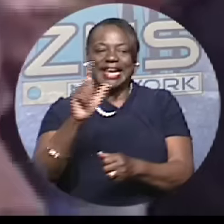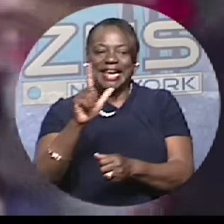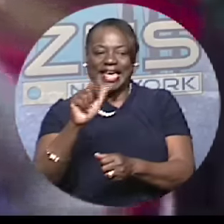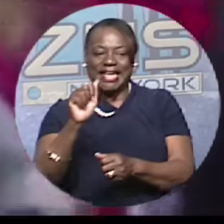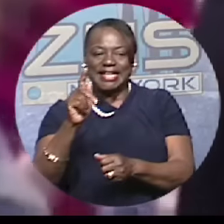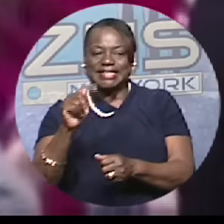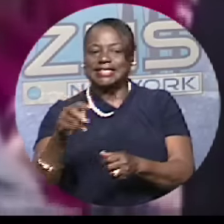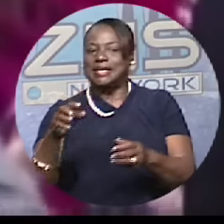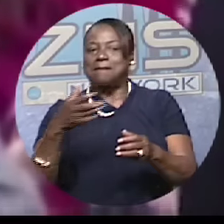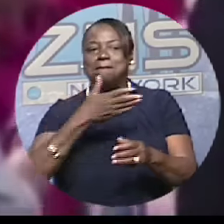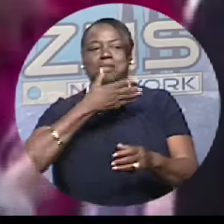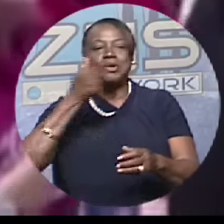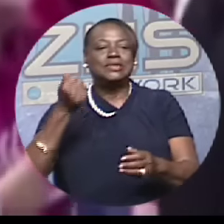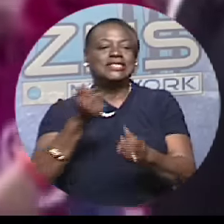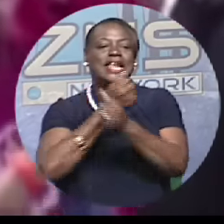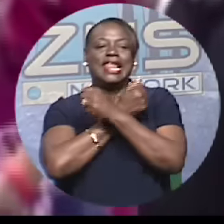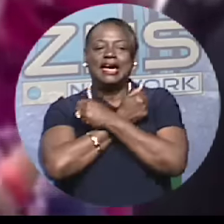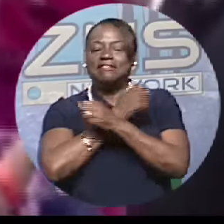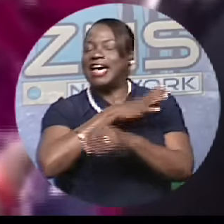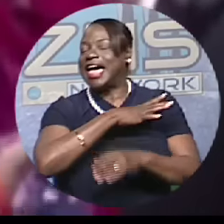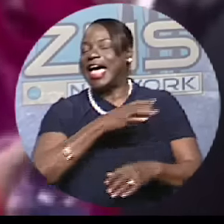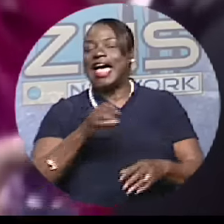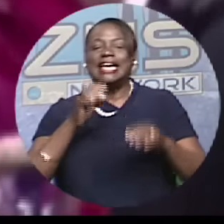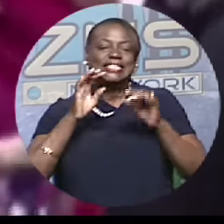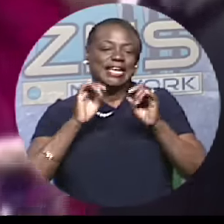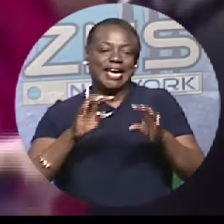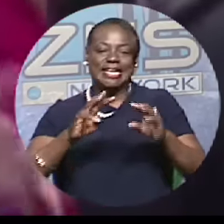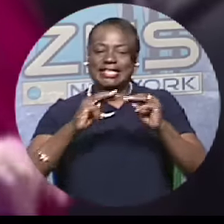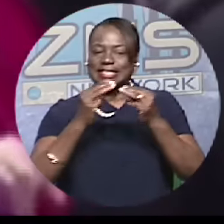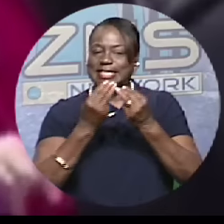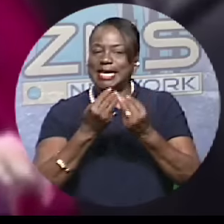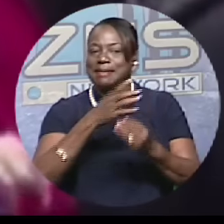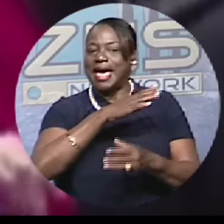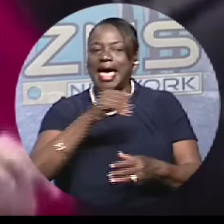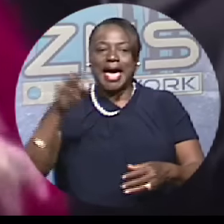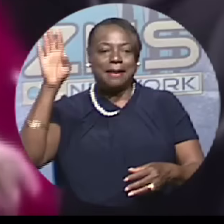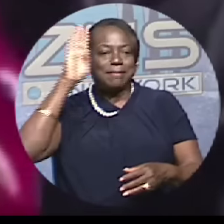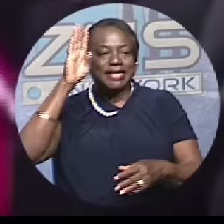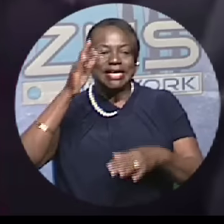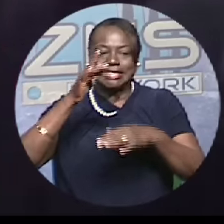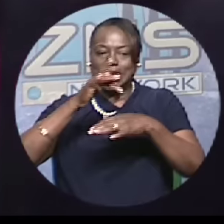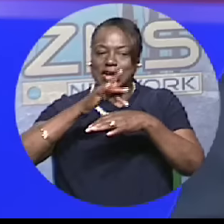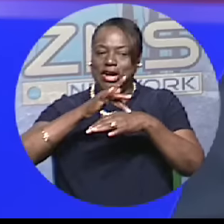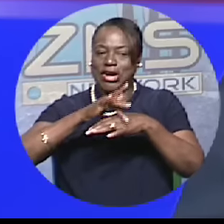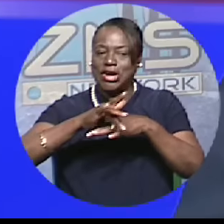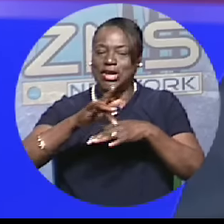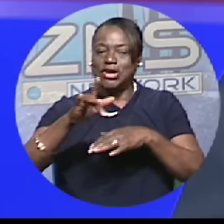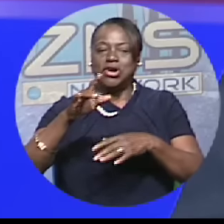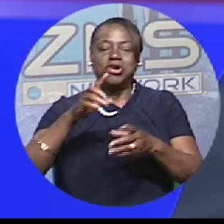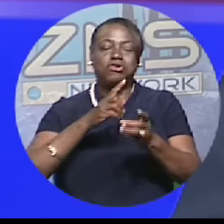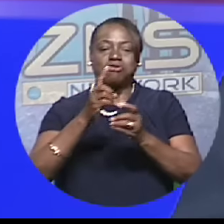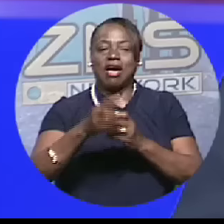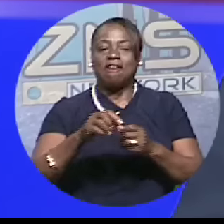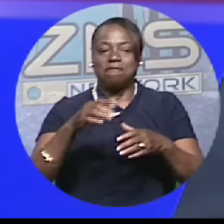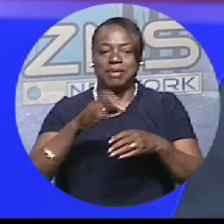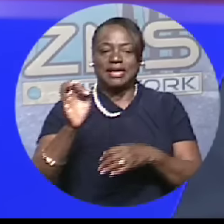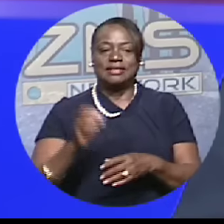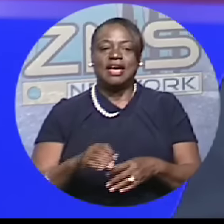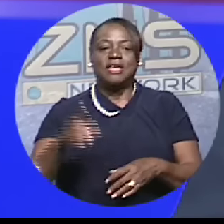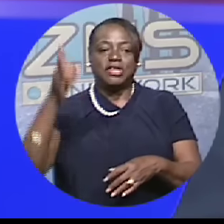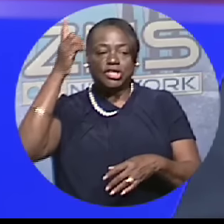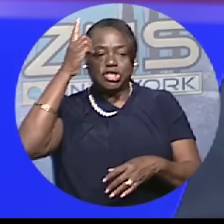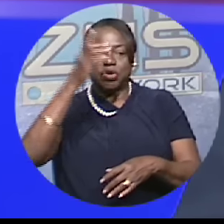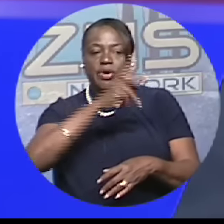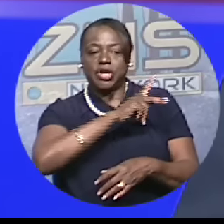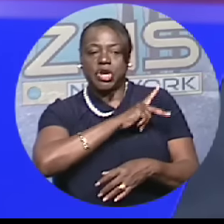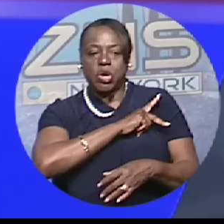of the most loved and hated teams, and of course Buddy being projected as an early round draft pick. The Durwood Knowles National Junior